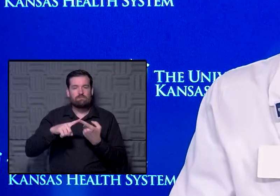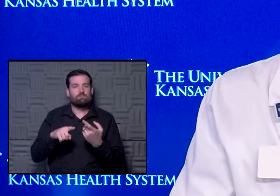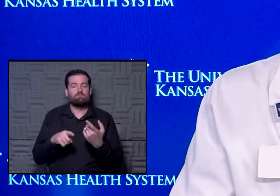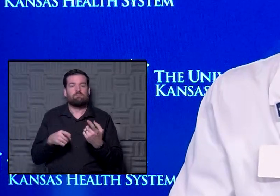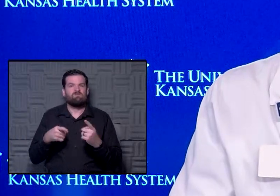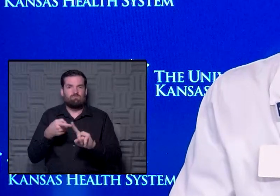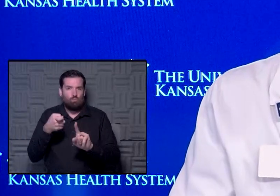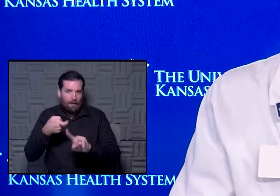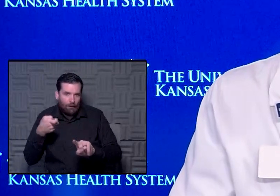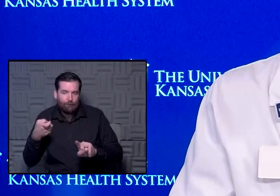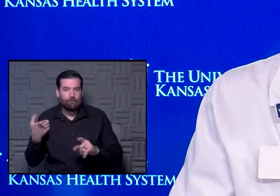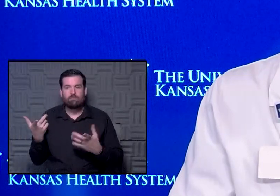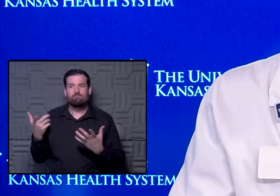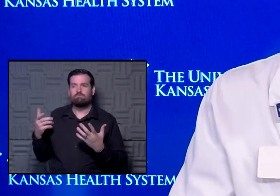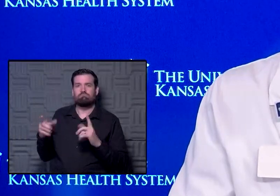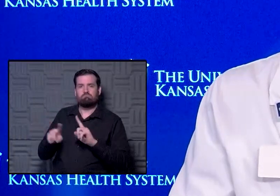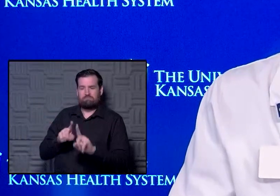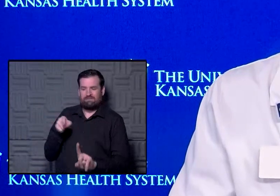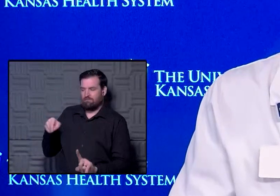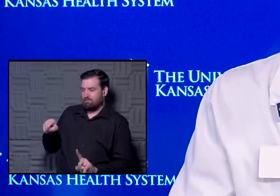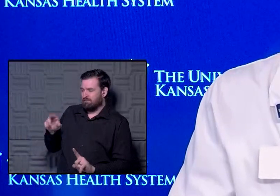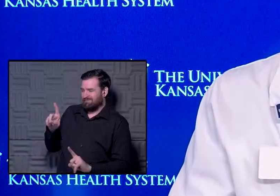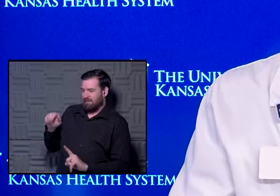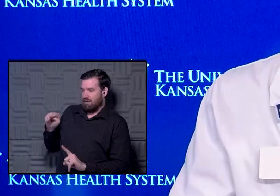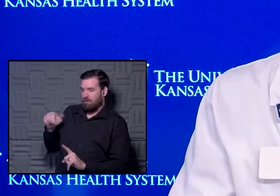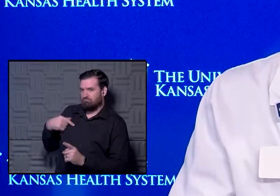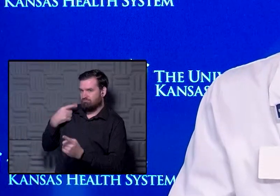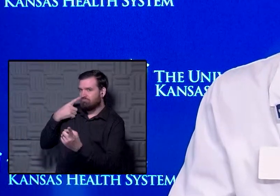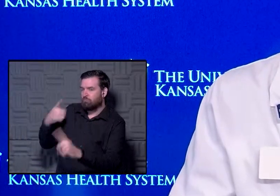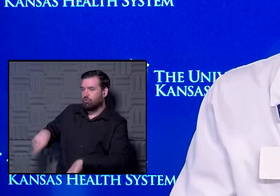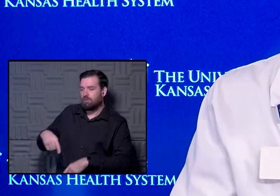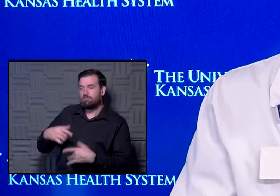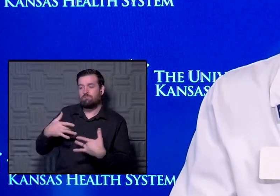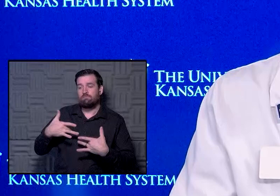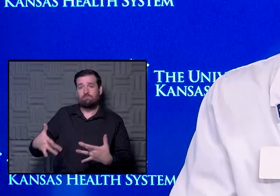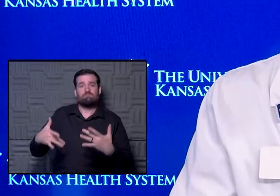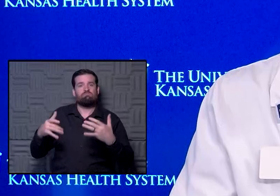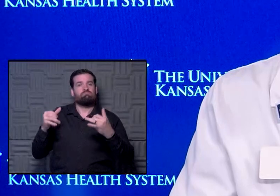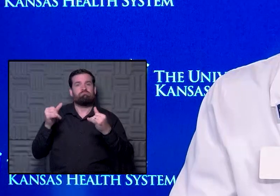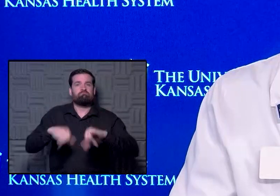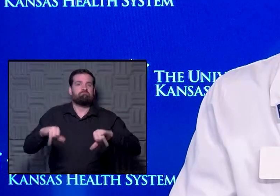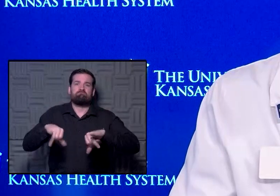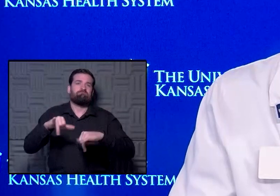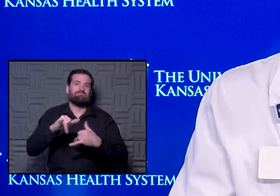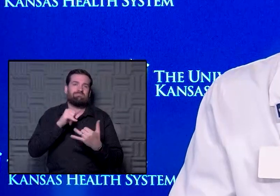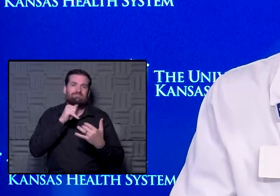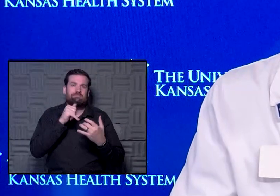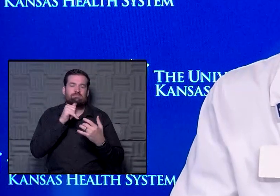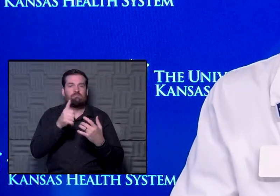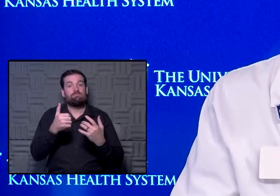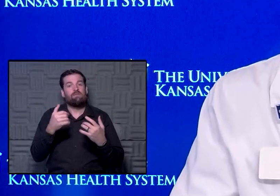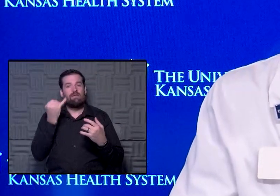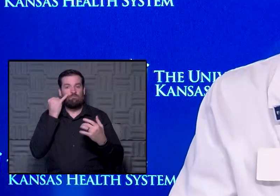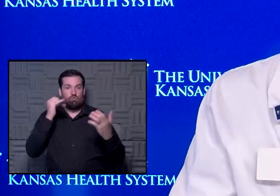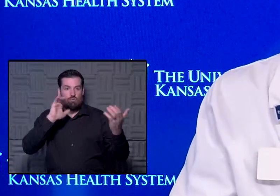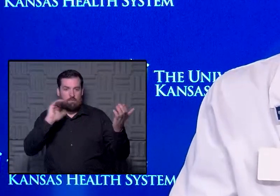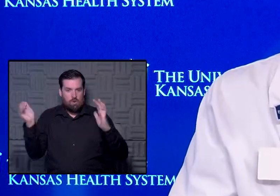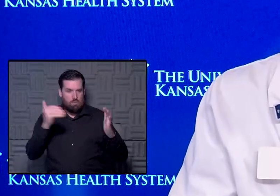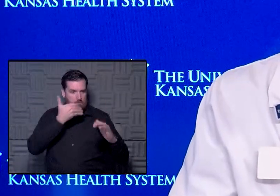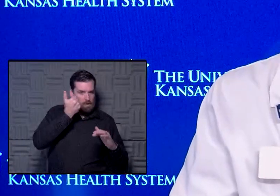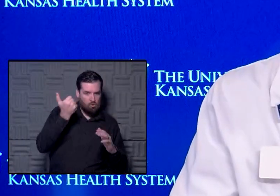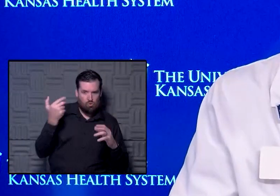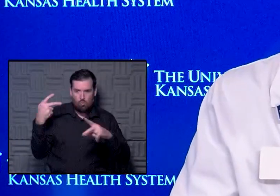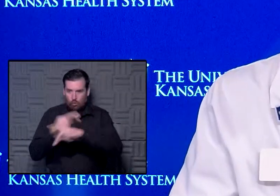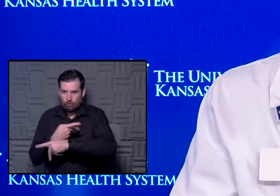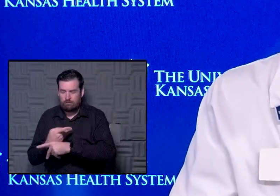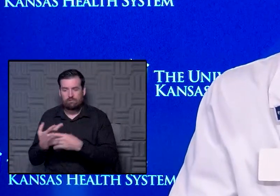general trend or theme is not different between any source, and if you're trying to compare, is it better or worse,